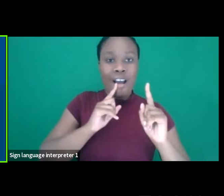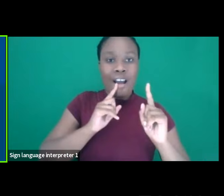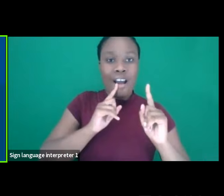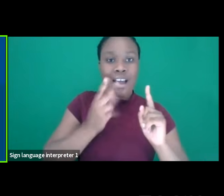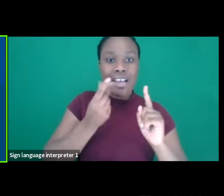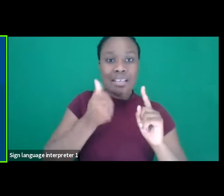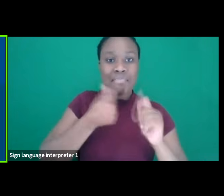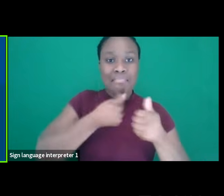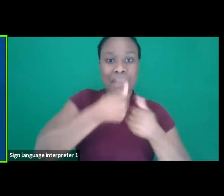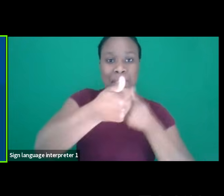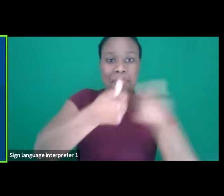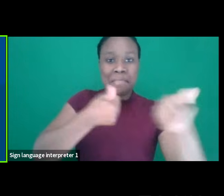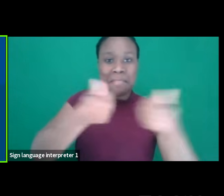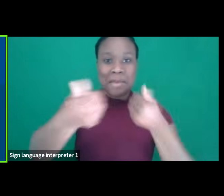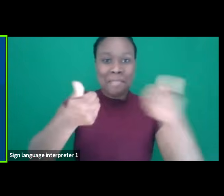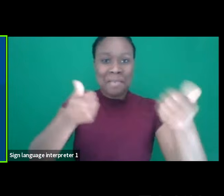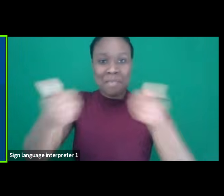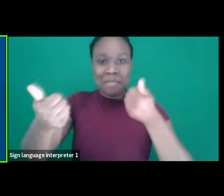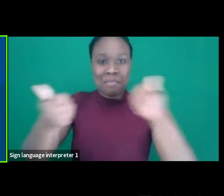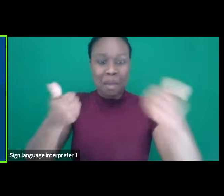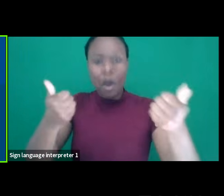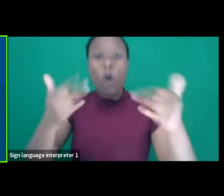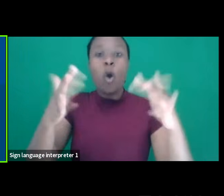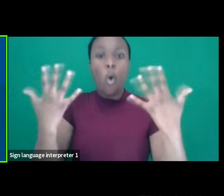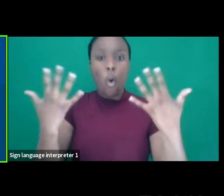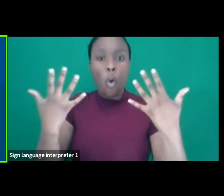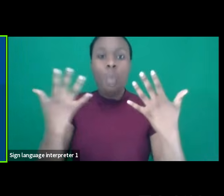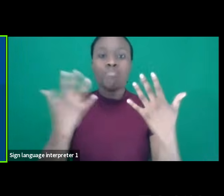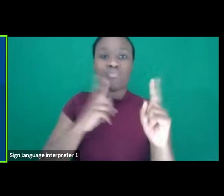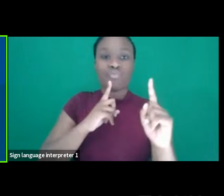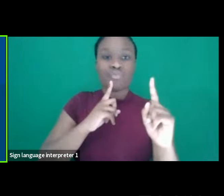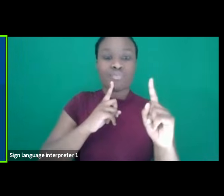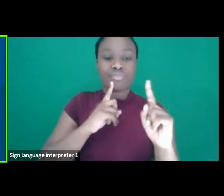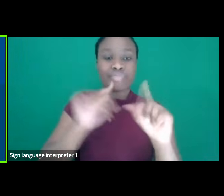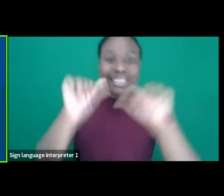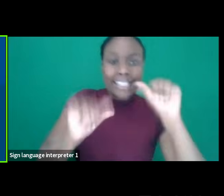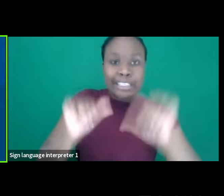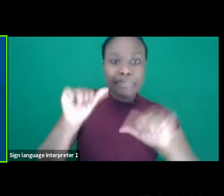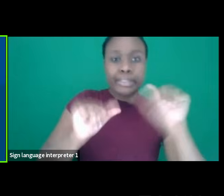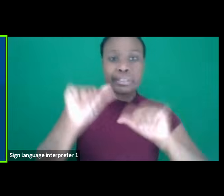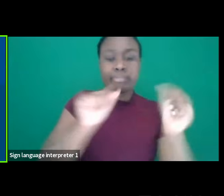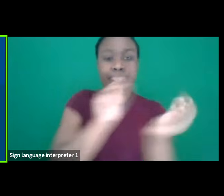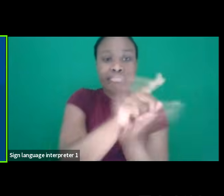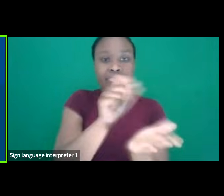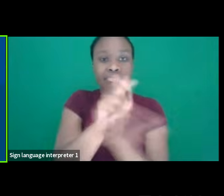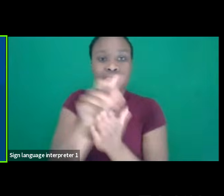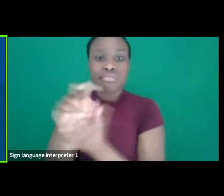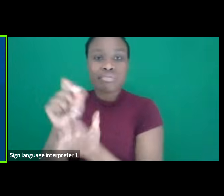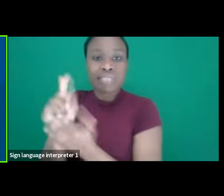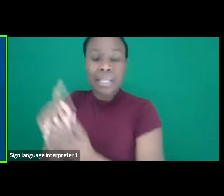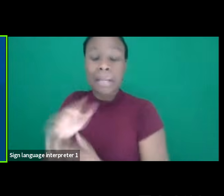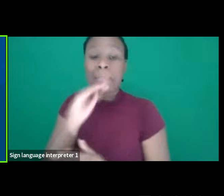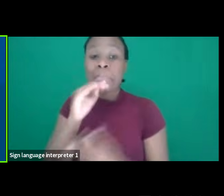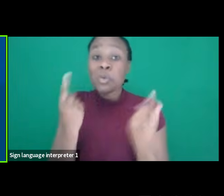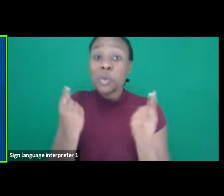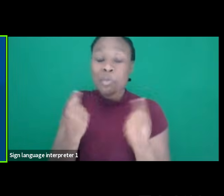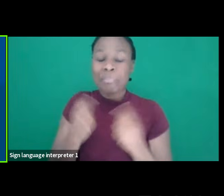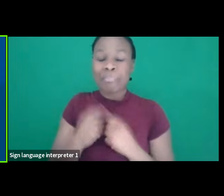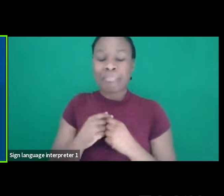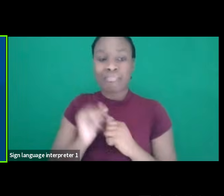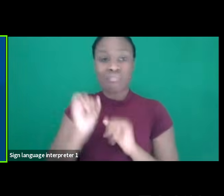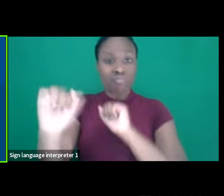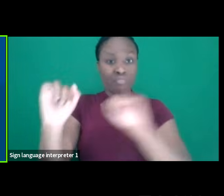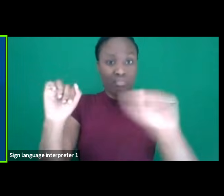to collate the data around the economic activities of taxpayers, and then do an